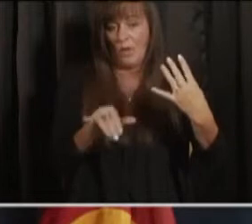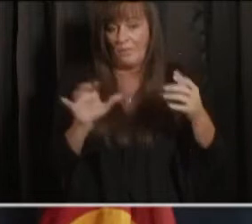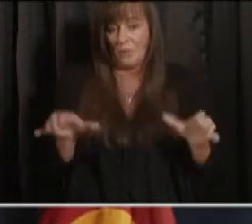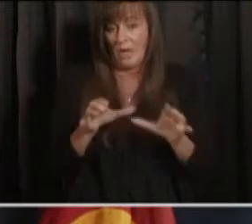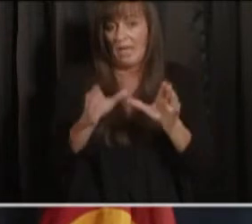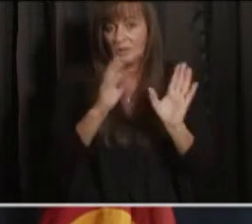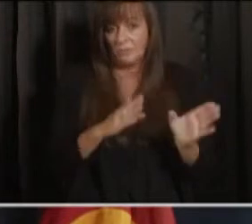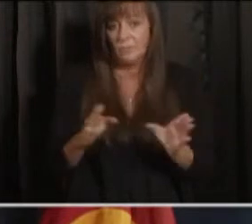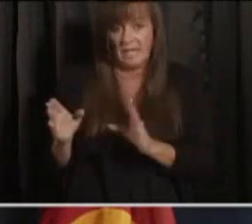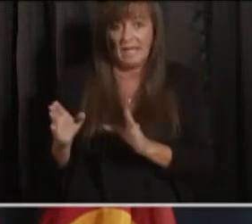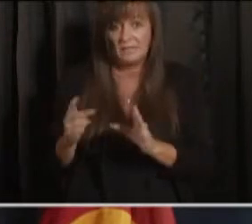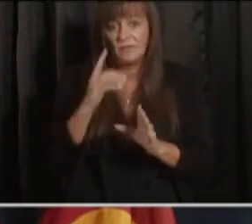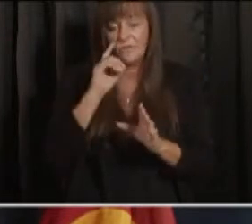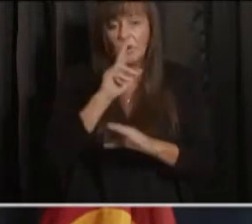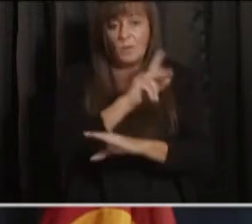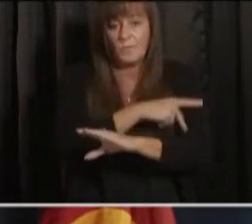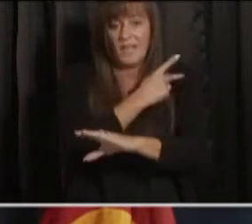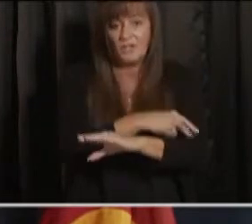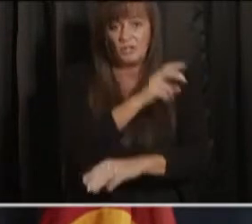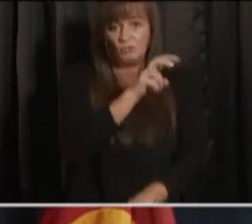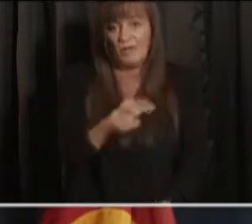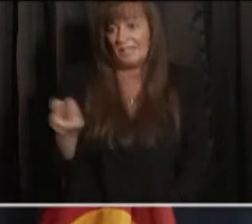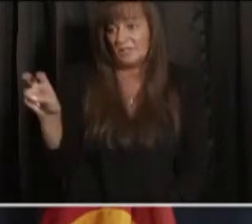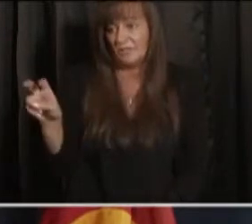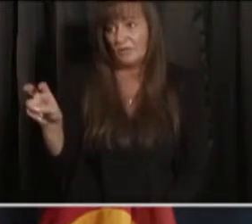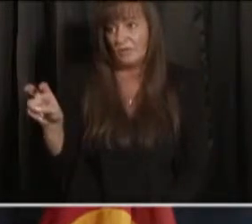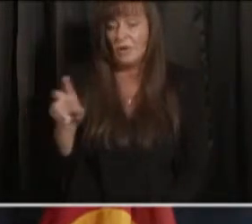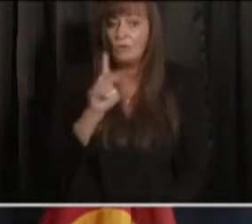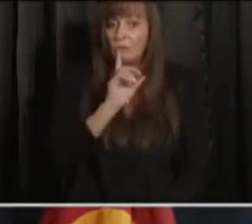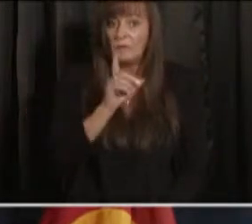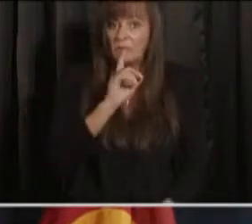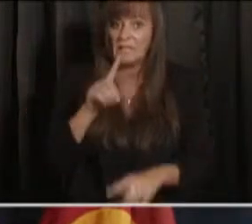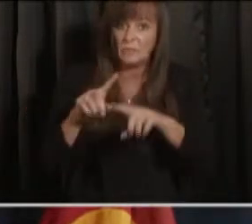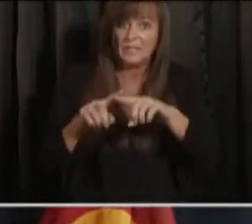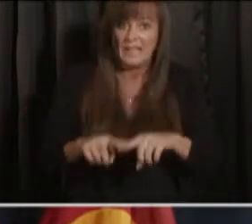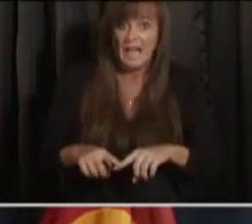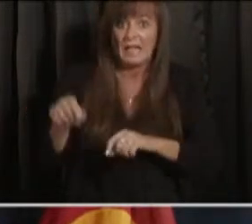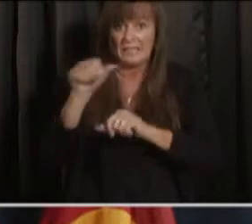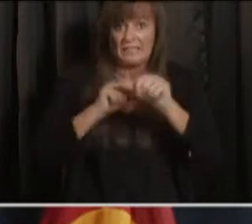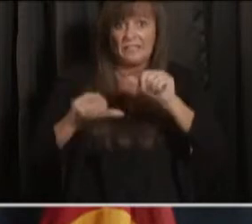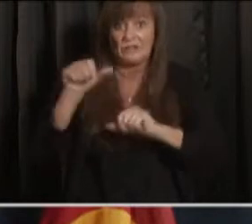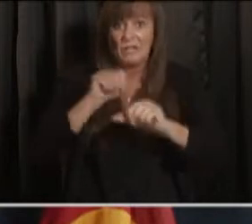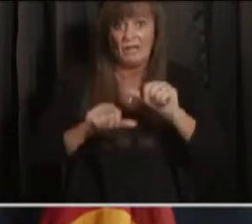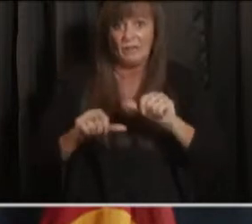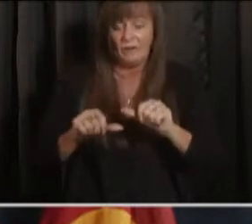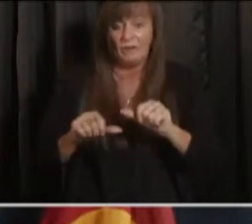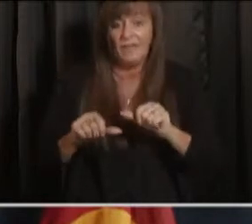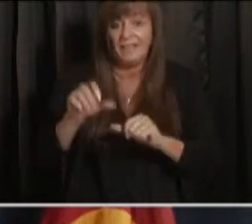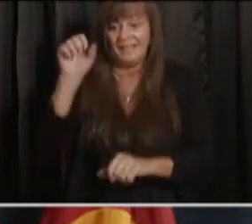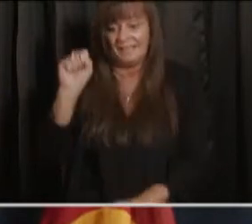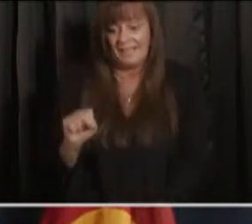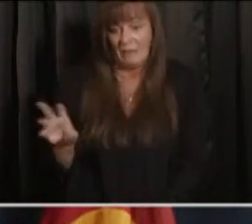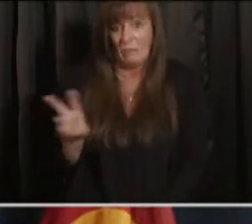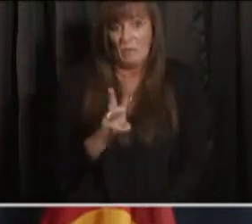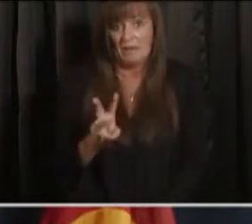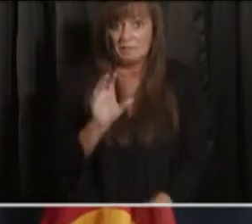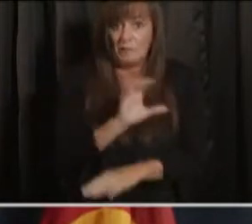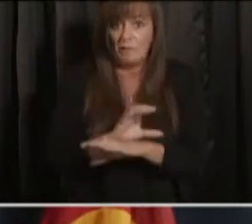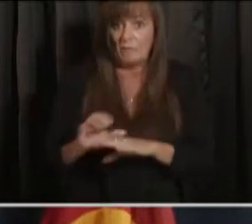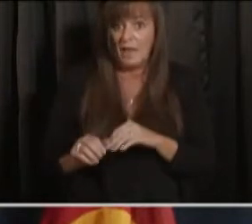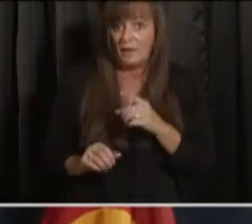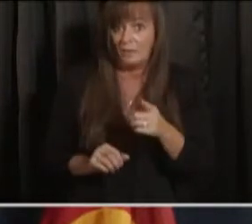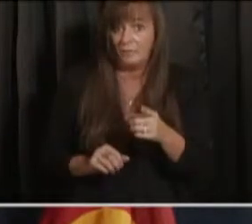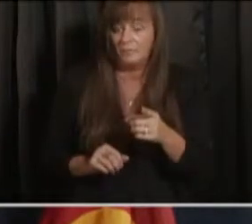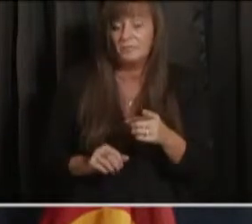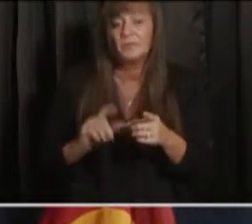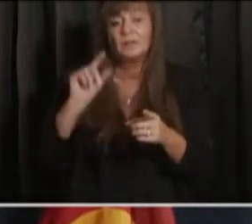action plans for patient transfer, which we really rely on one another down here in Southwest Colorado. Yeah, if we